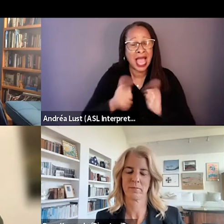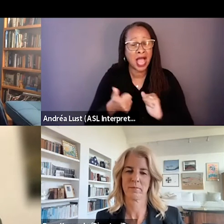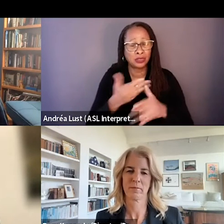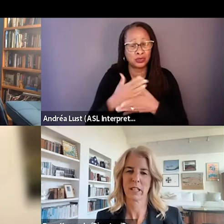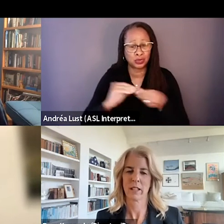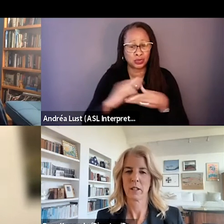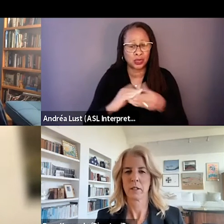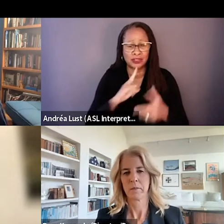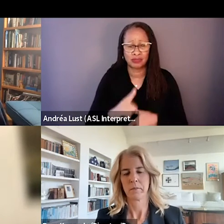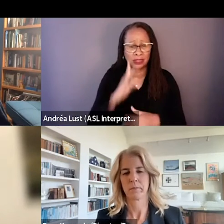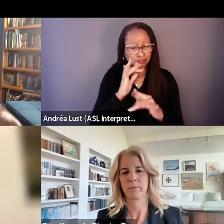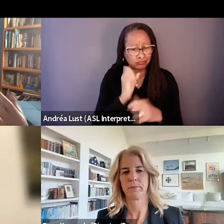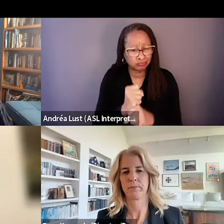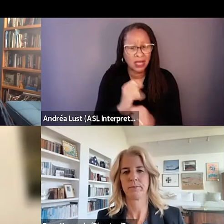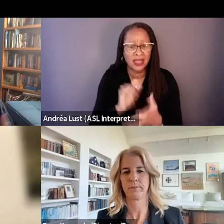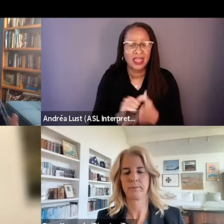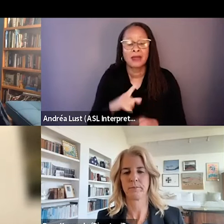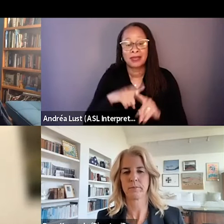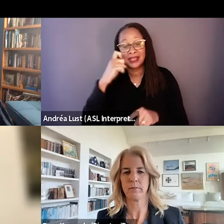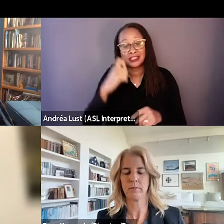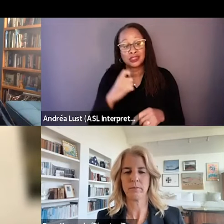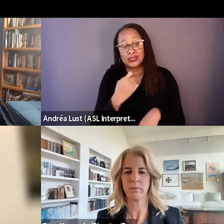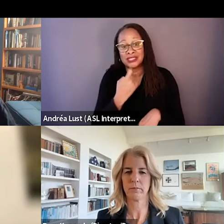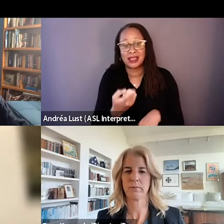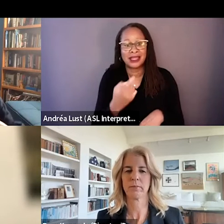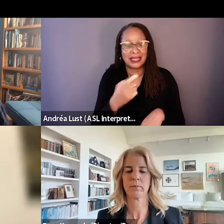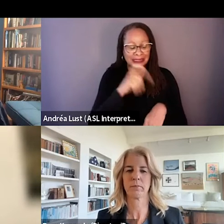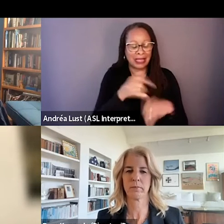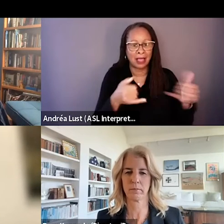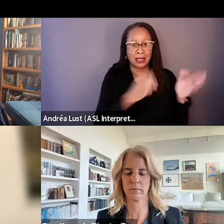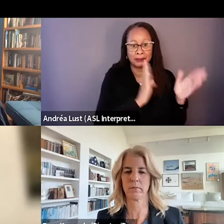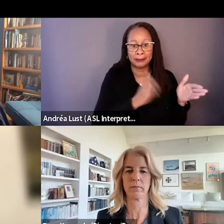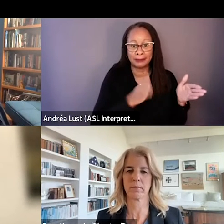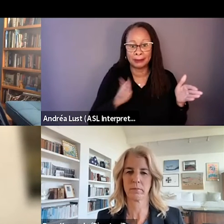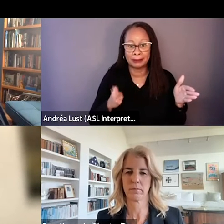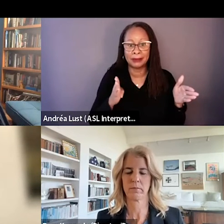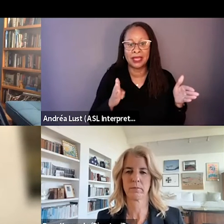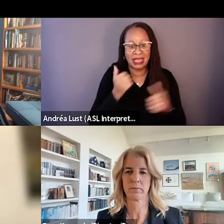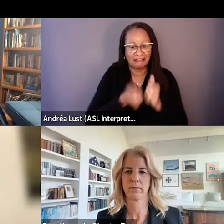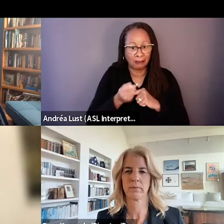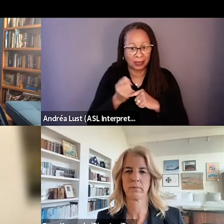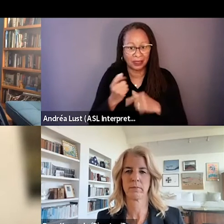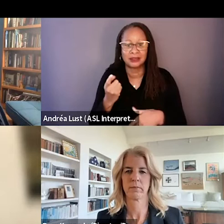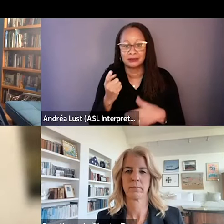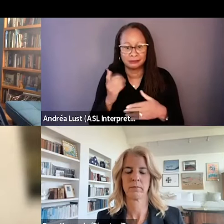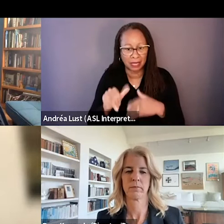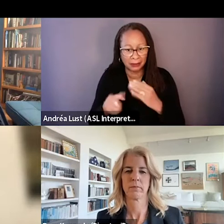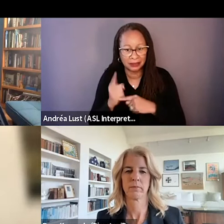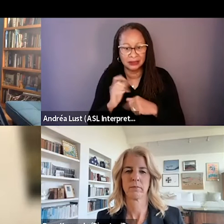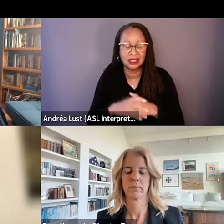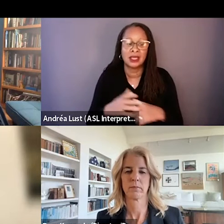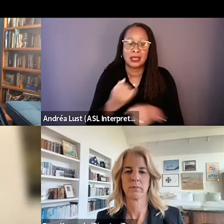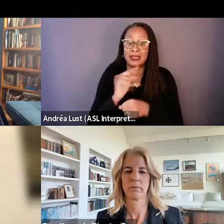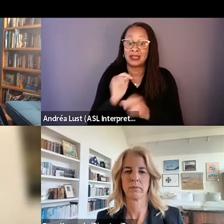really taken by that, because you tell it chronologically, even minute by minute, and it made it